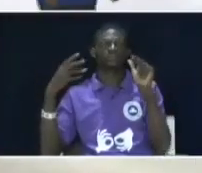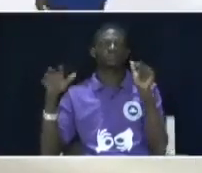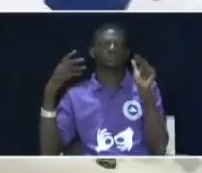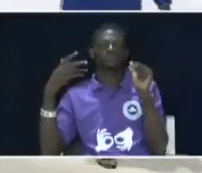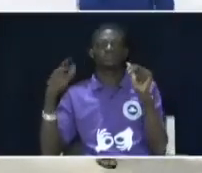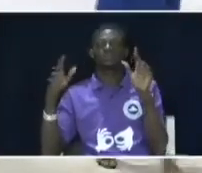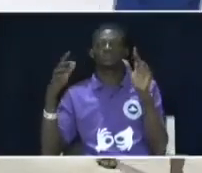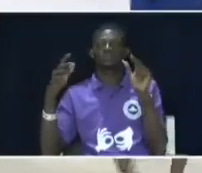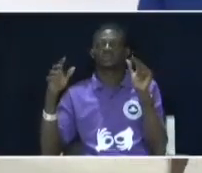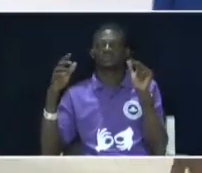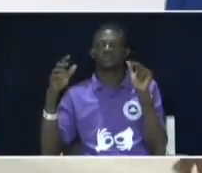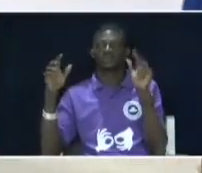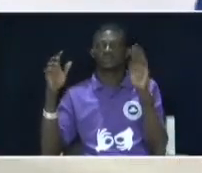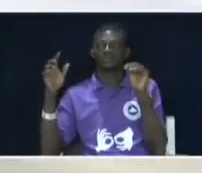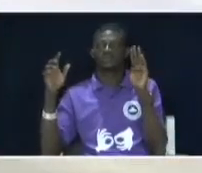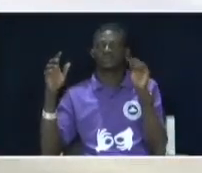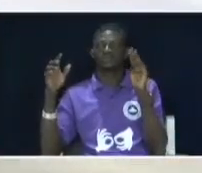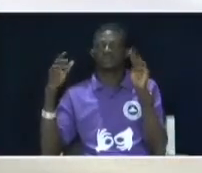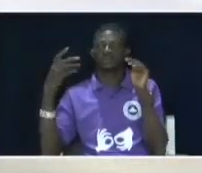18.